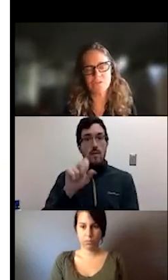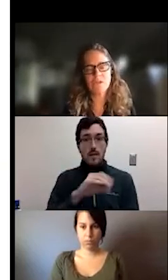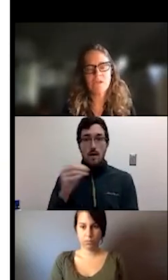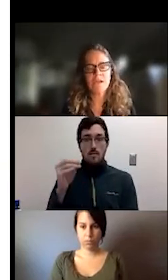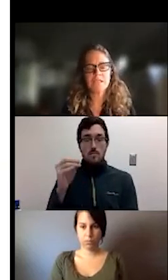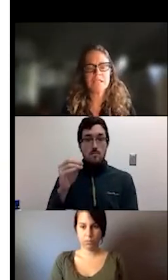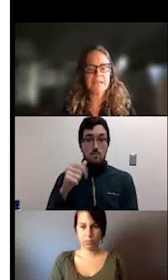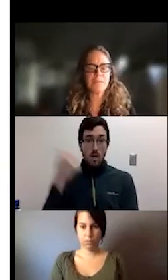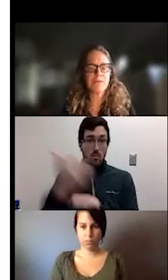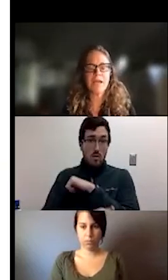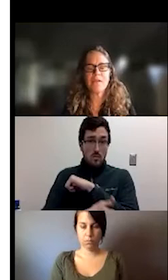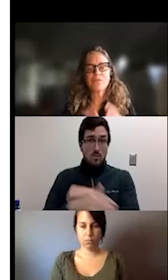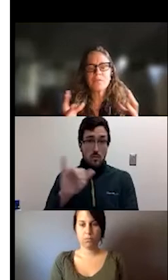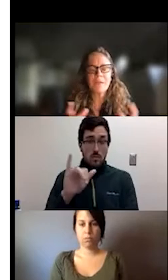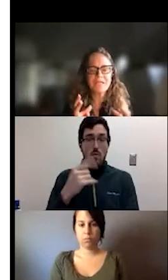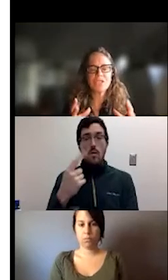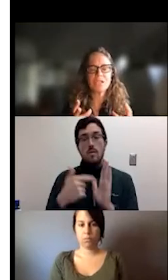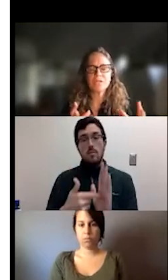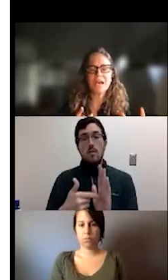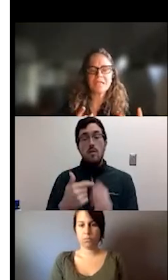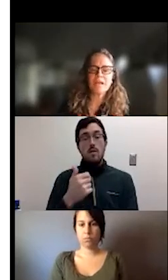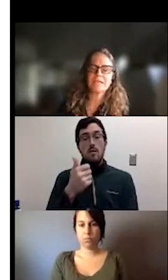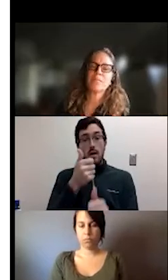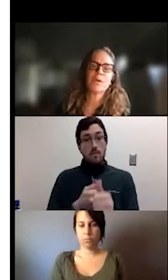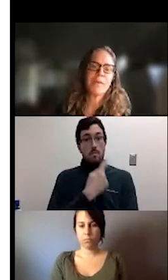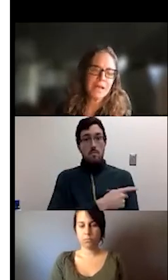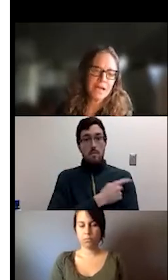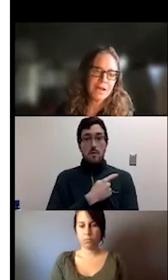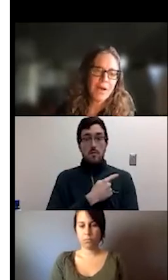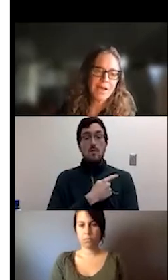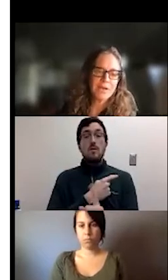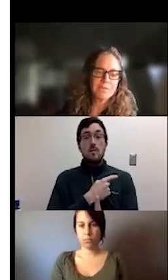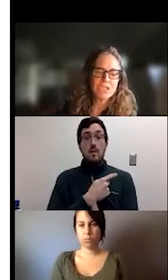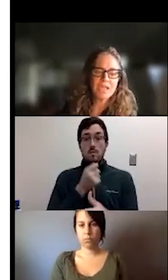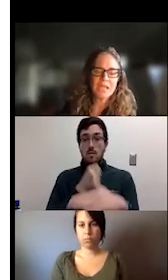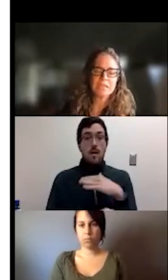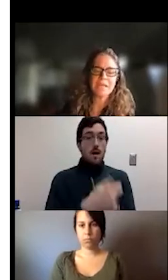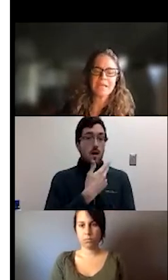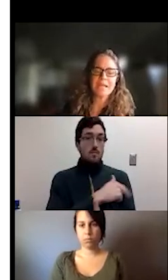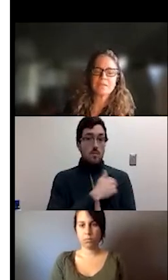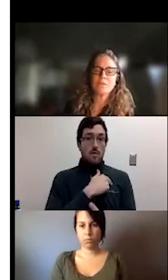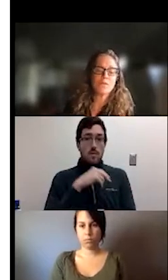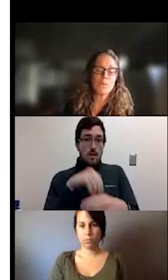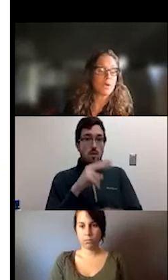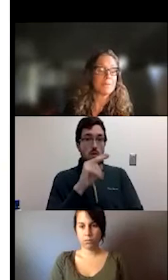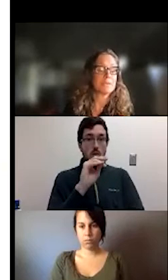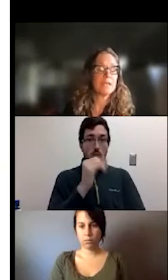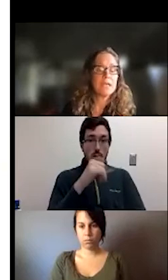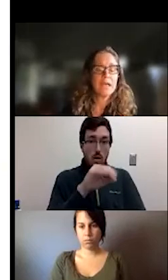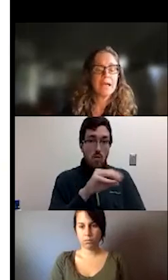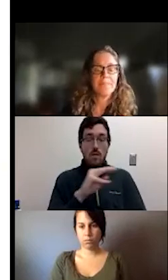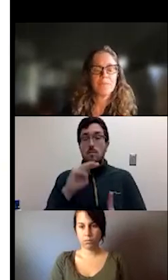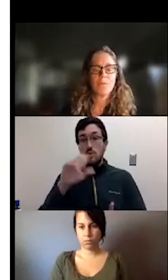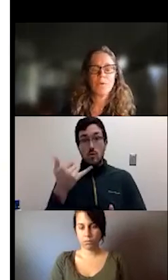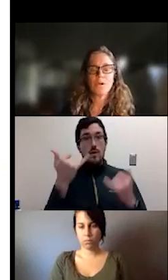now too. So as an example, every patient who is hospitalized at ProMedica in Ohio and Michigan is being connected with food programs.